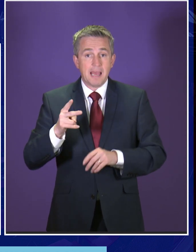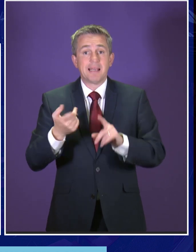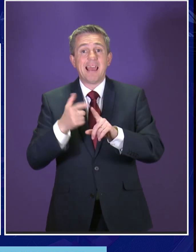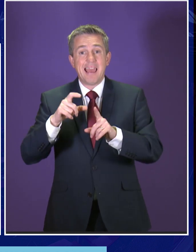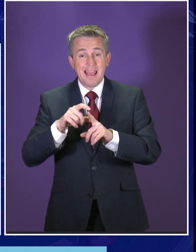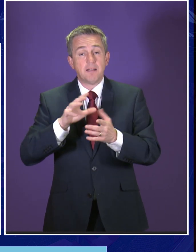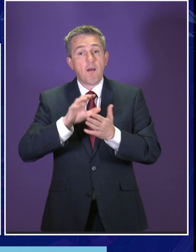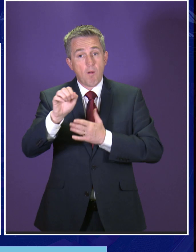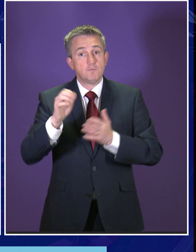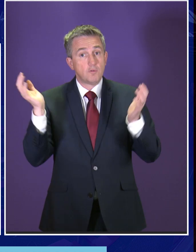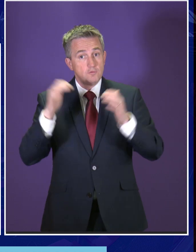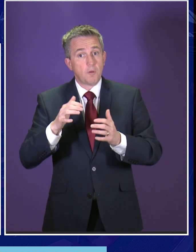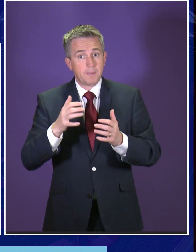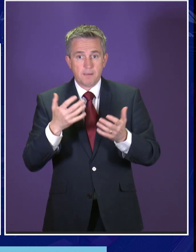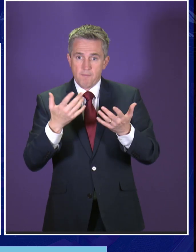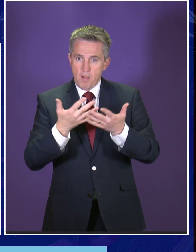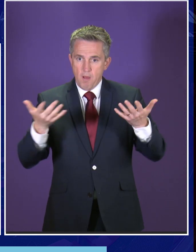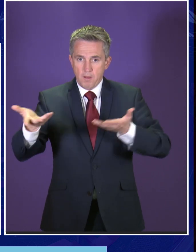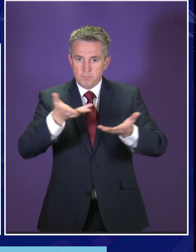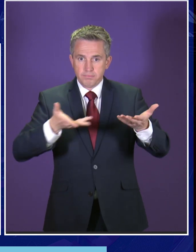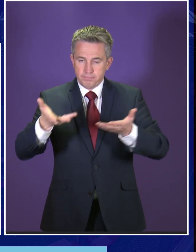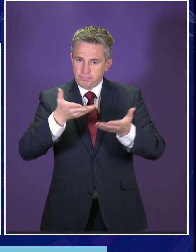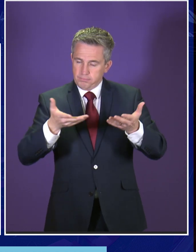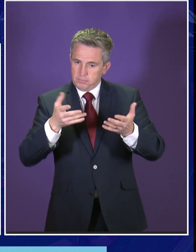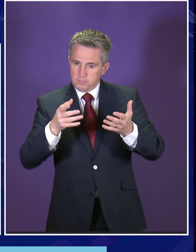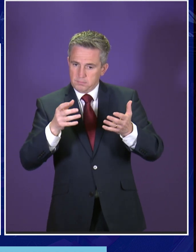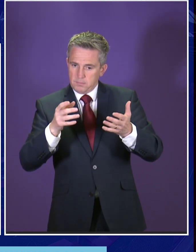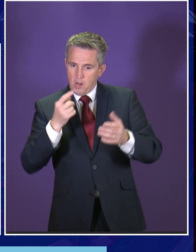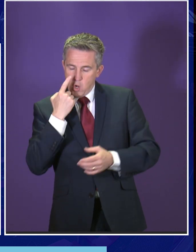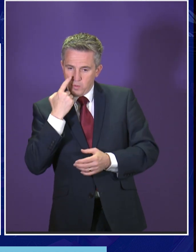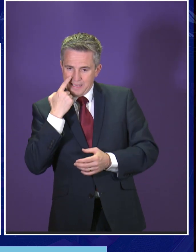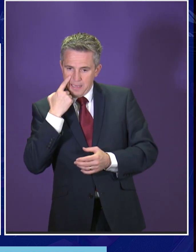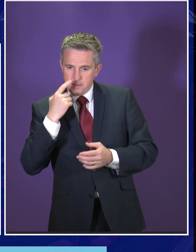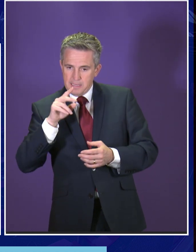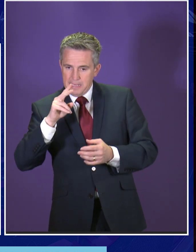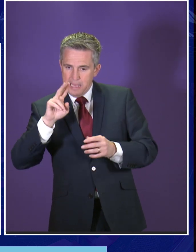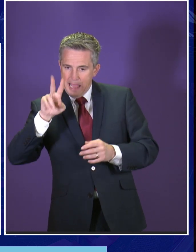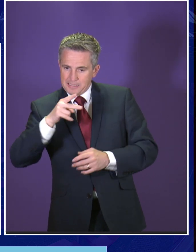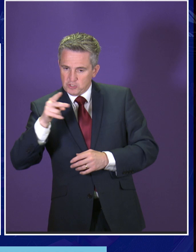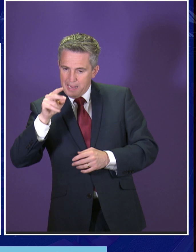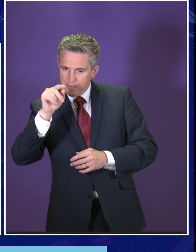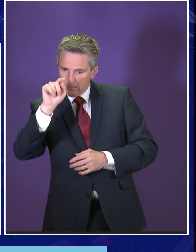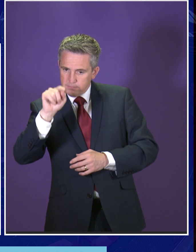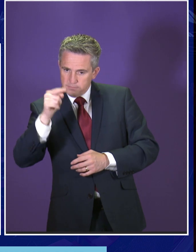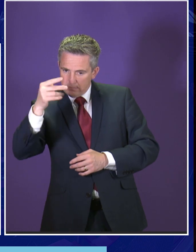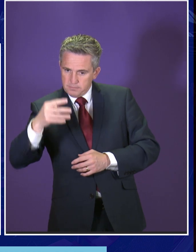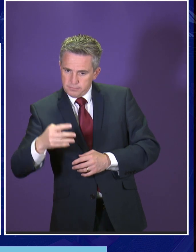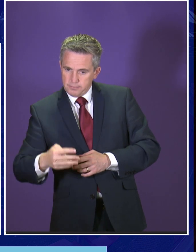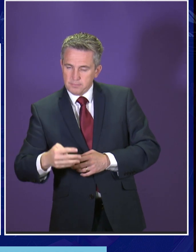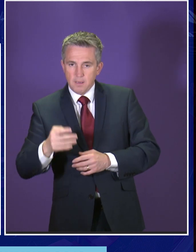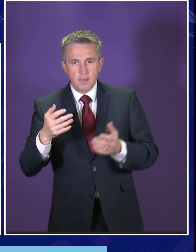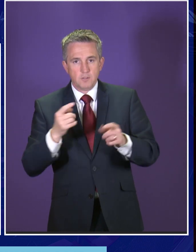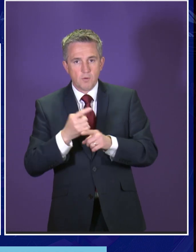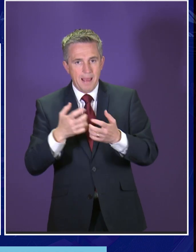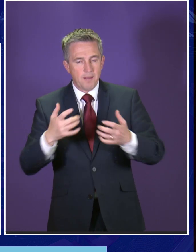#EdCultureSummit. I think the dominant question or theme is how do we feel, and the speakers may wish to